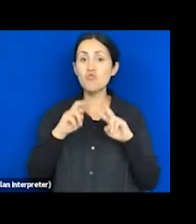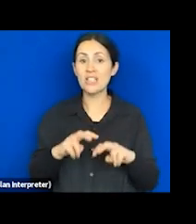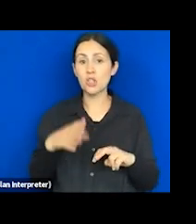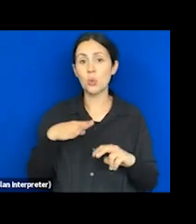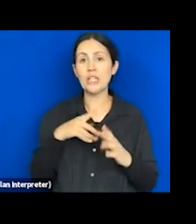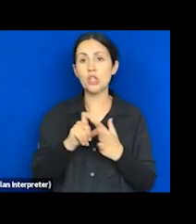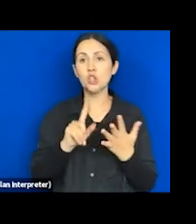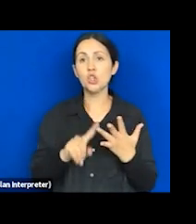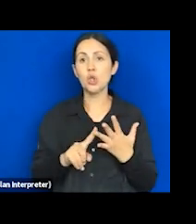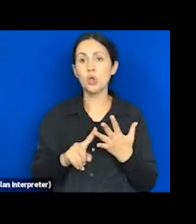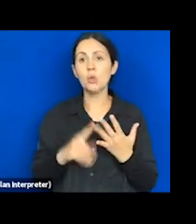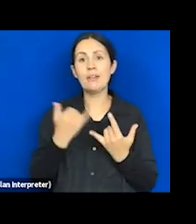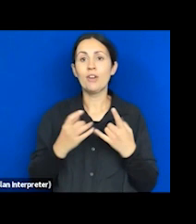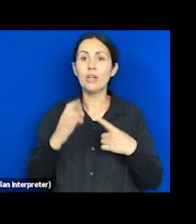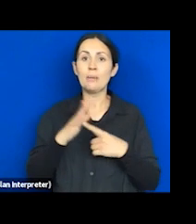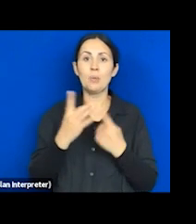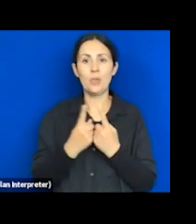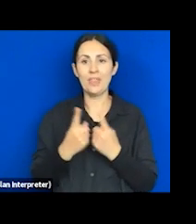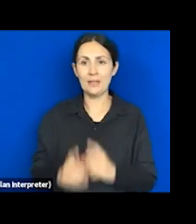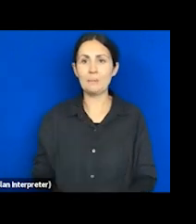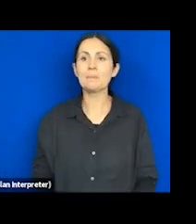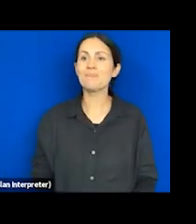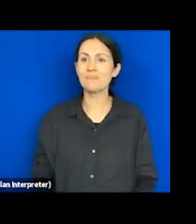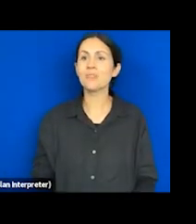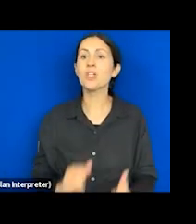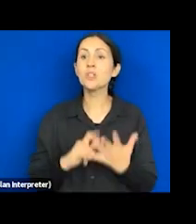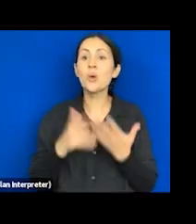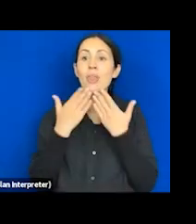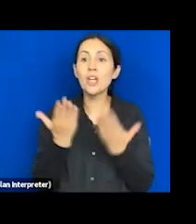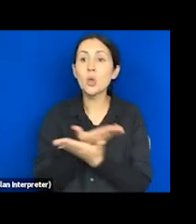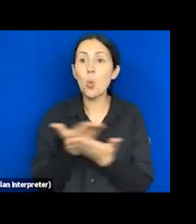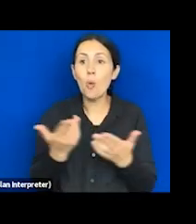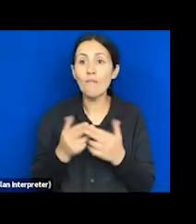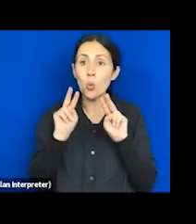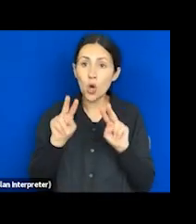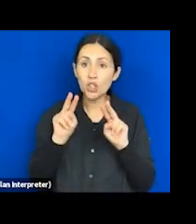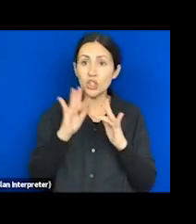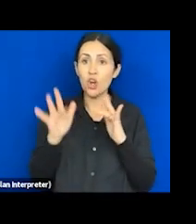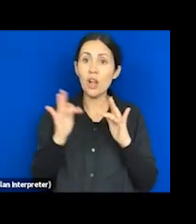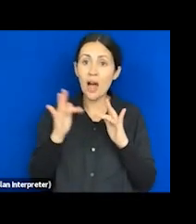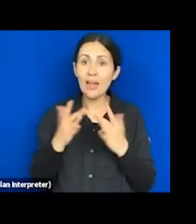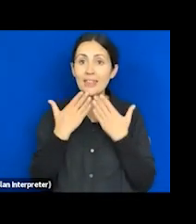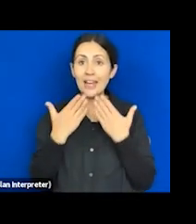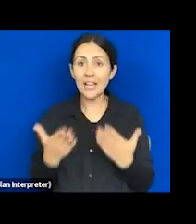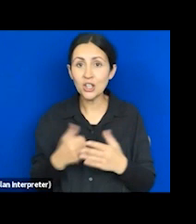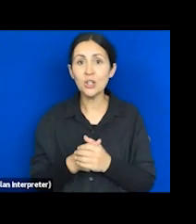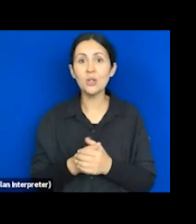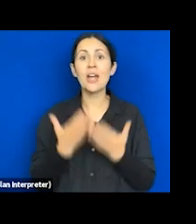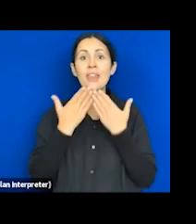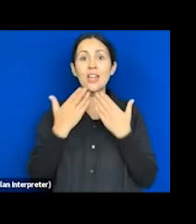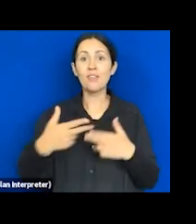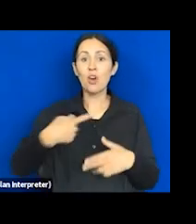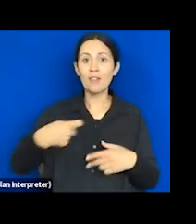there. It seems to be an important phenomenon. So I'd just like to thank you all for listening again. Thank you for the